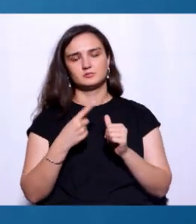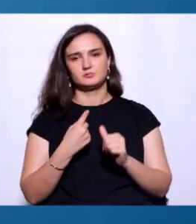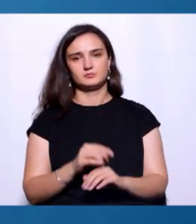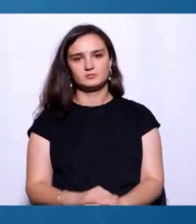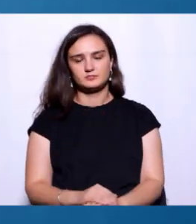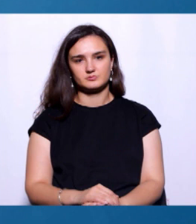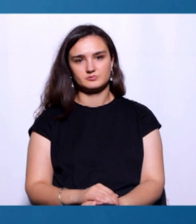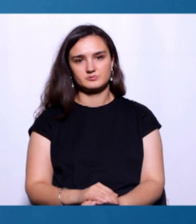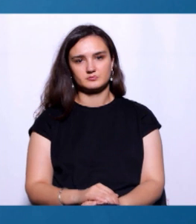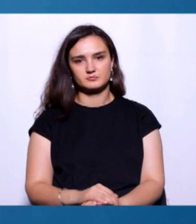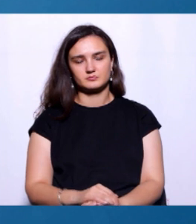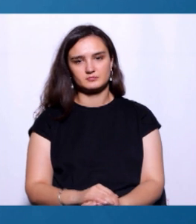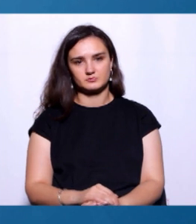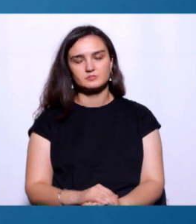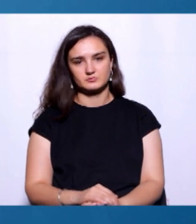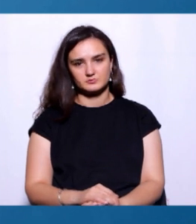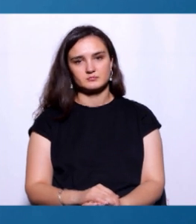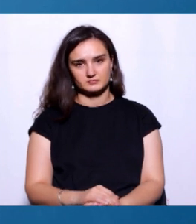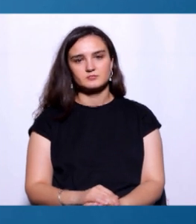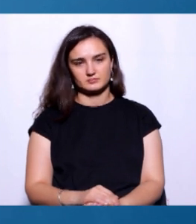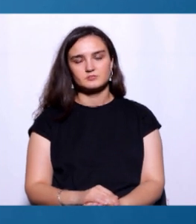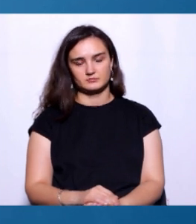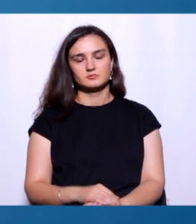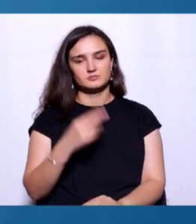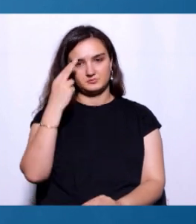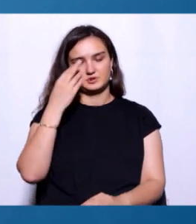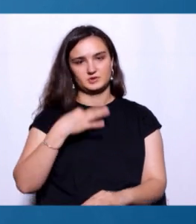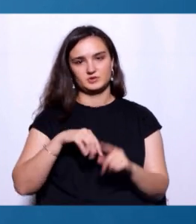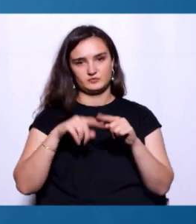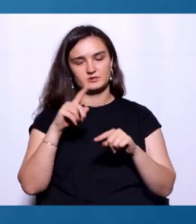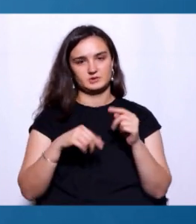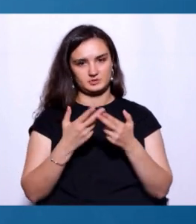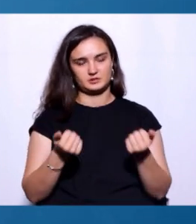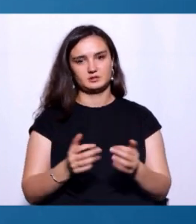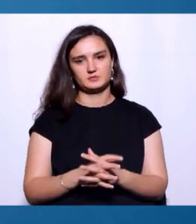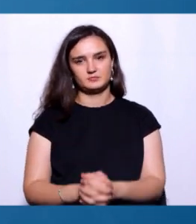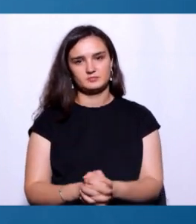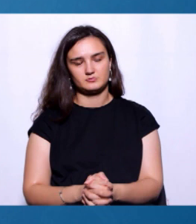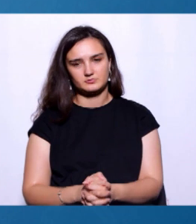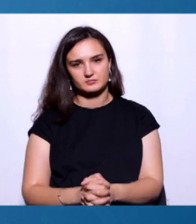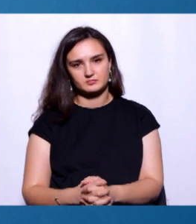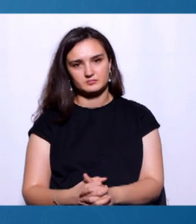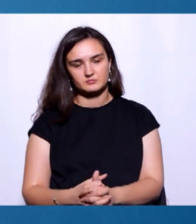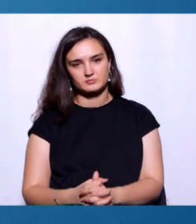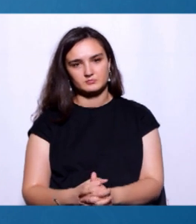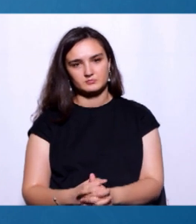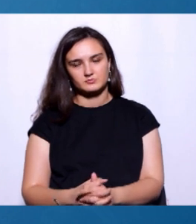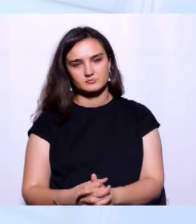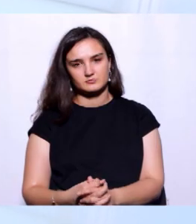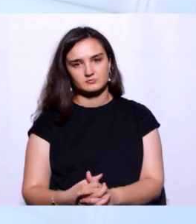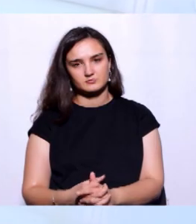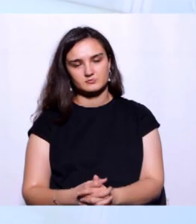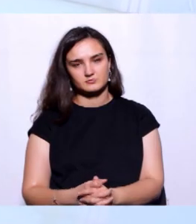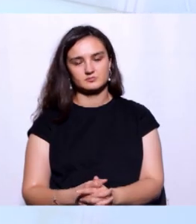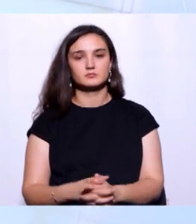is? Oh, that's right. It's cousin. Very good job. Exactly. Yeah. Fantastic. And we have